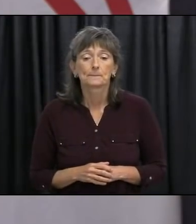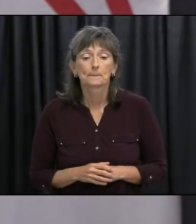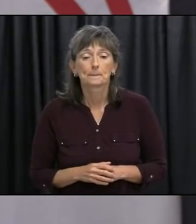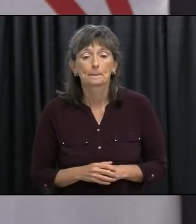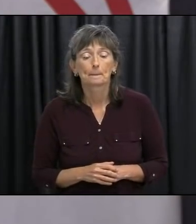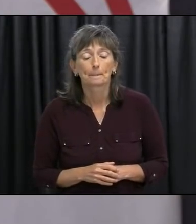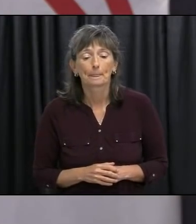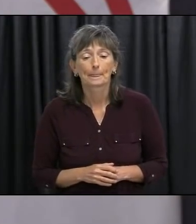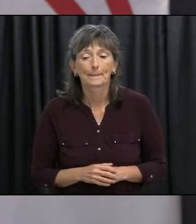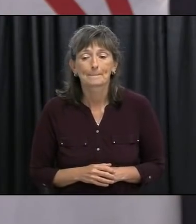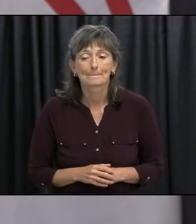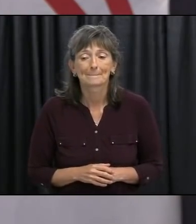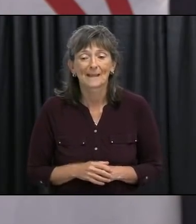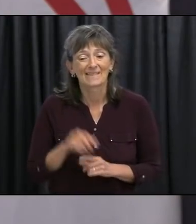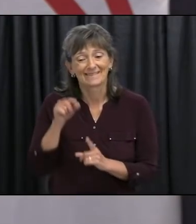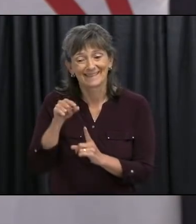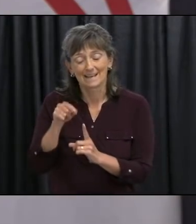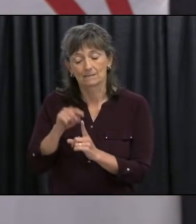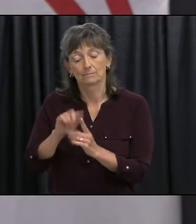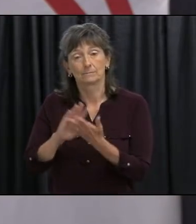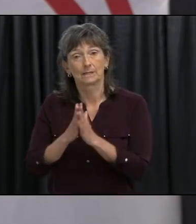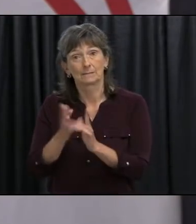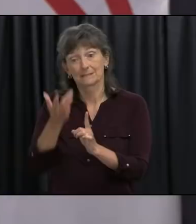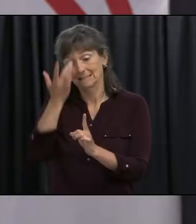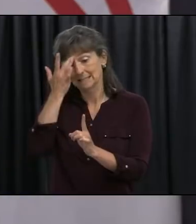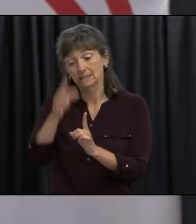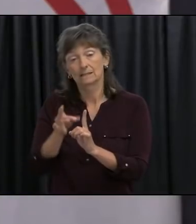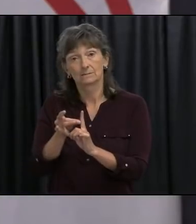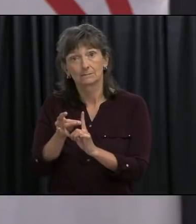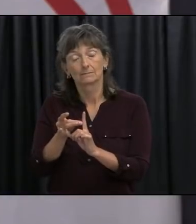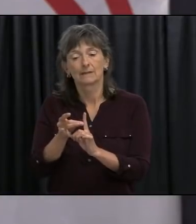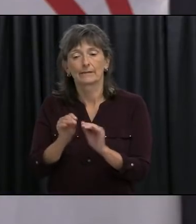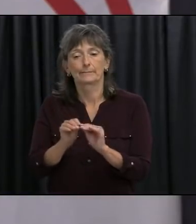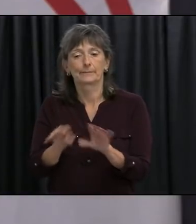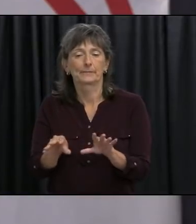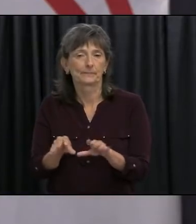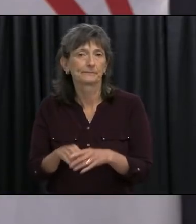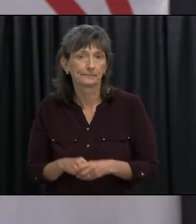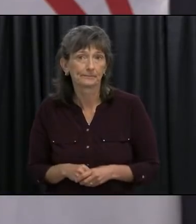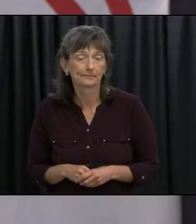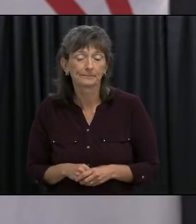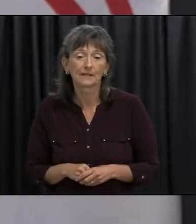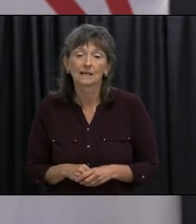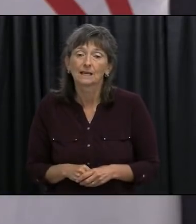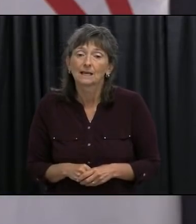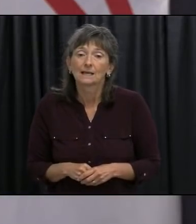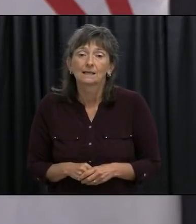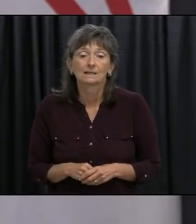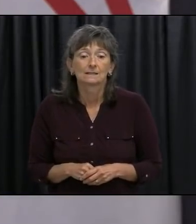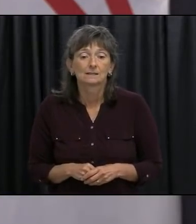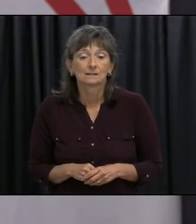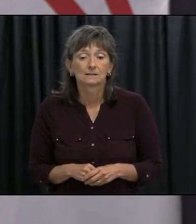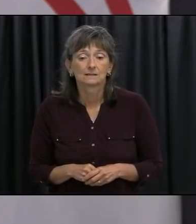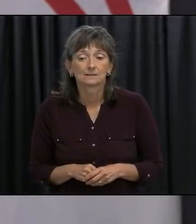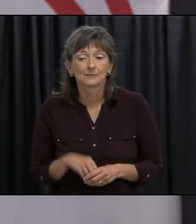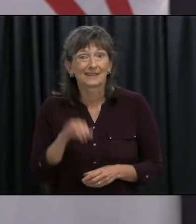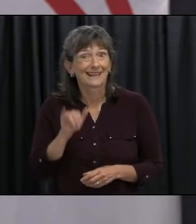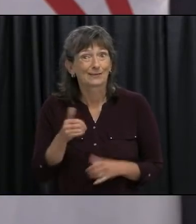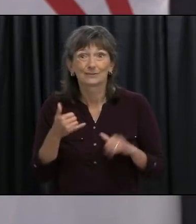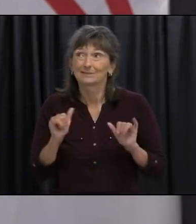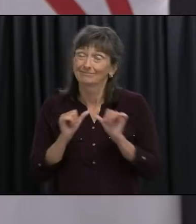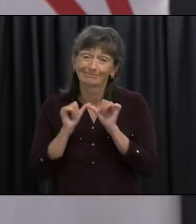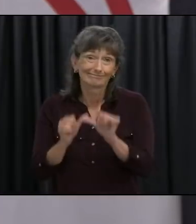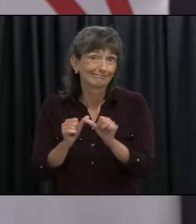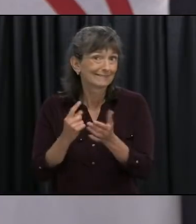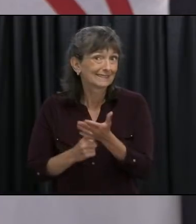to Newfoundland and Labrador, they could, you know, be tested positive with COVID. Well, that's the same thing that we keep discussing